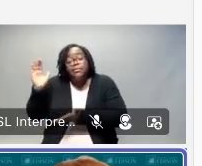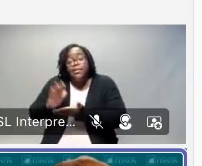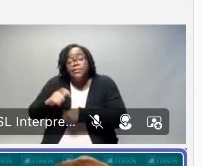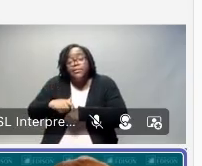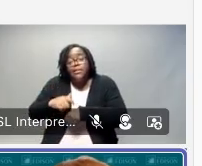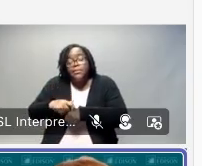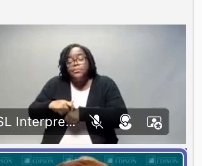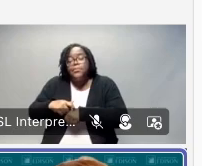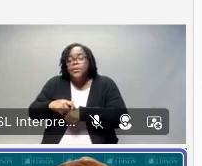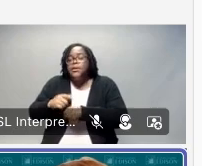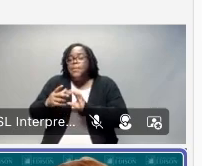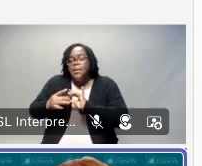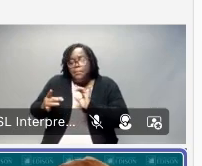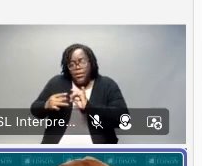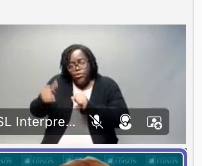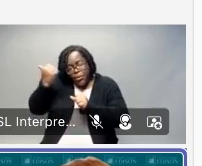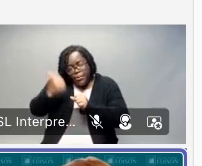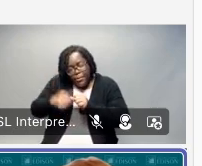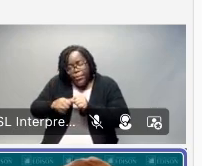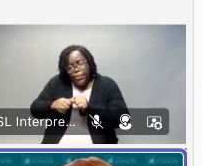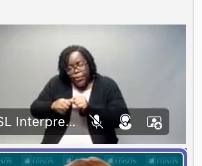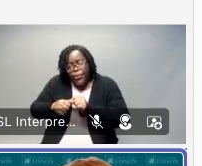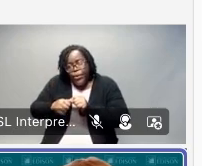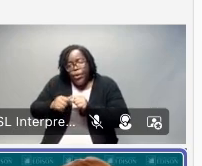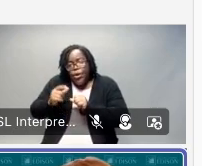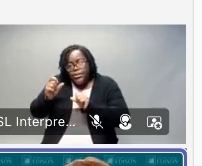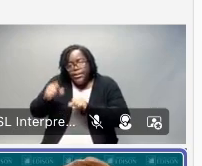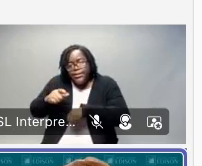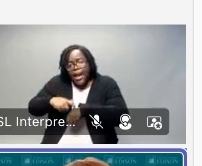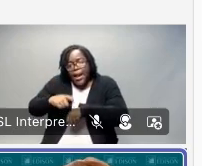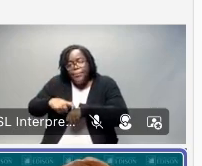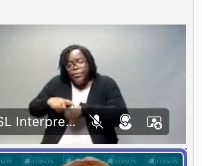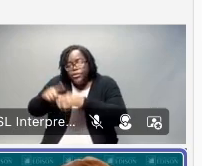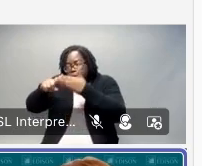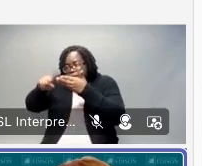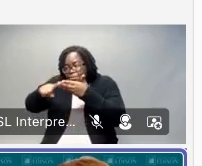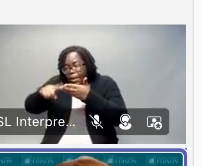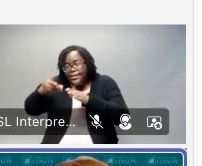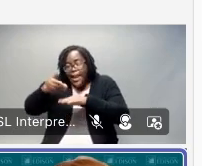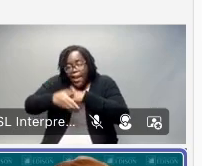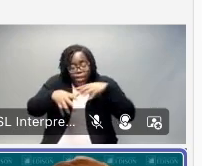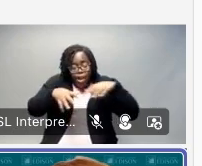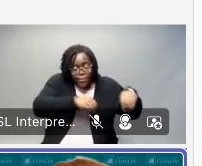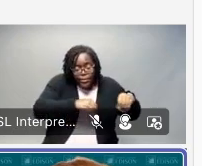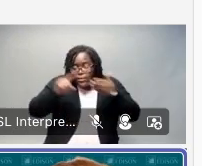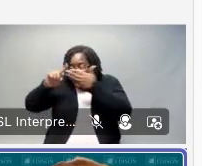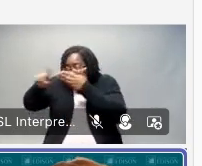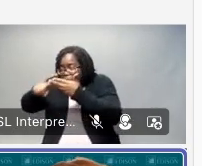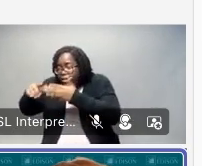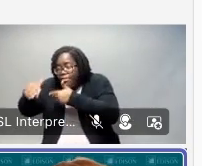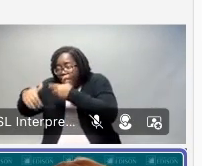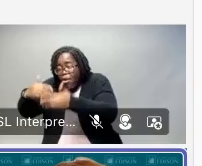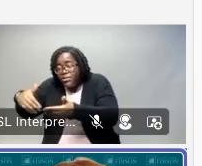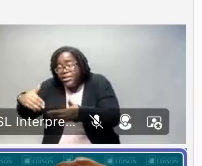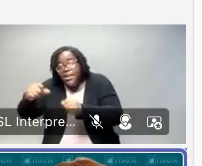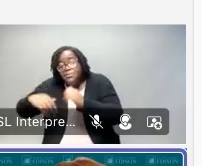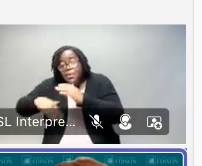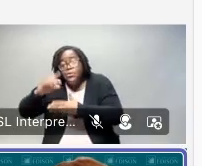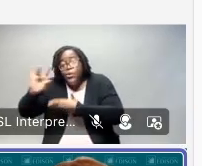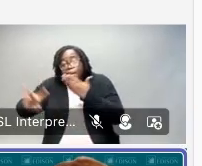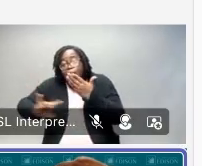mentioned that length that it takes to inspect the wires afterwards, so that takes up to 8